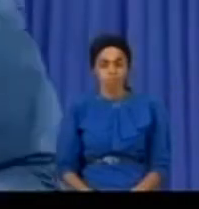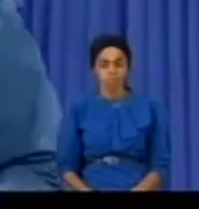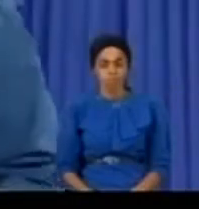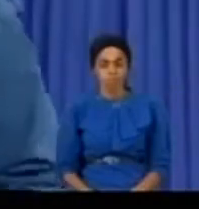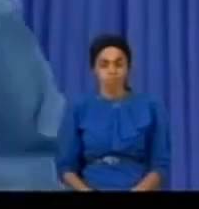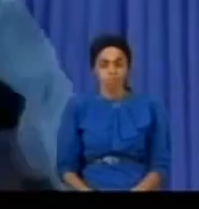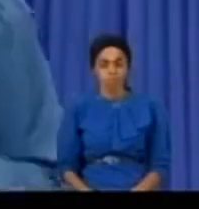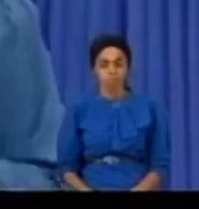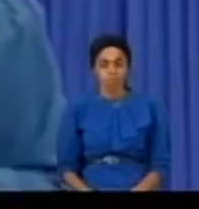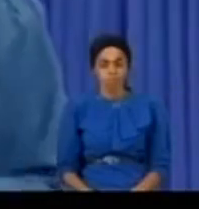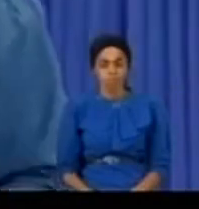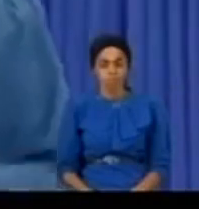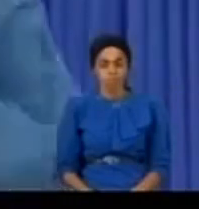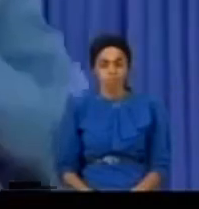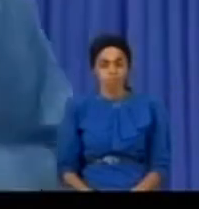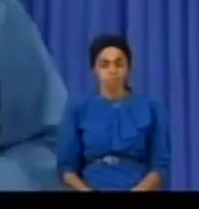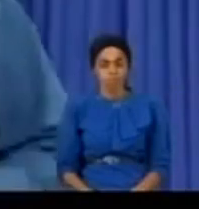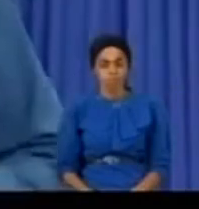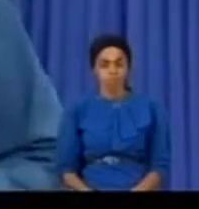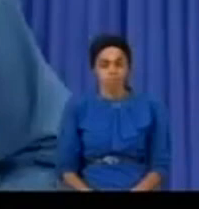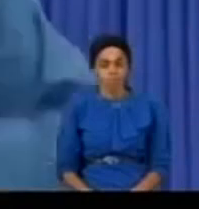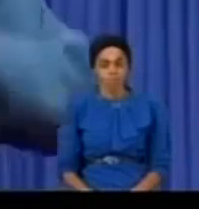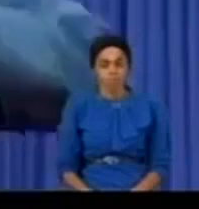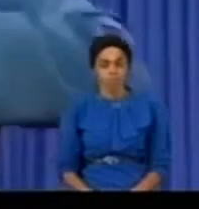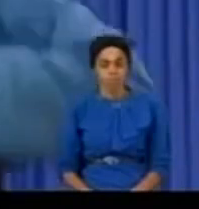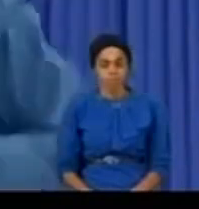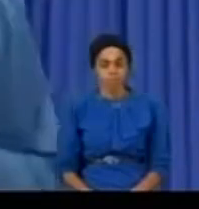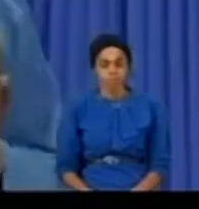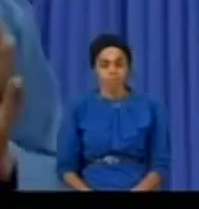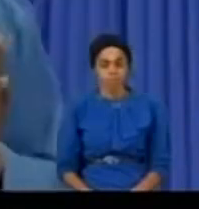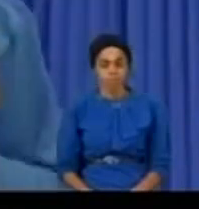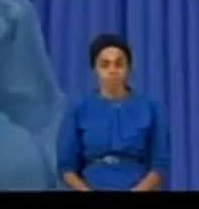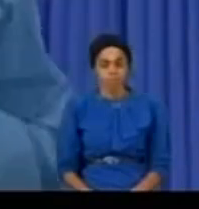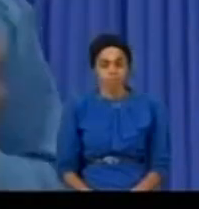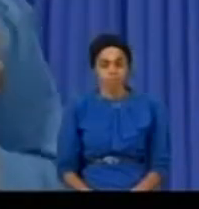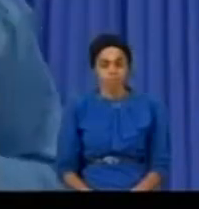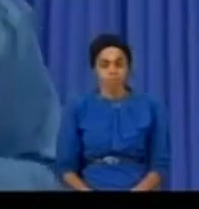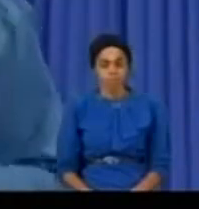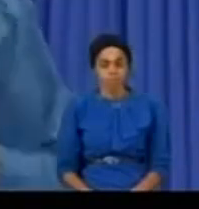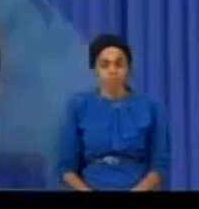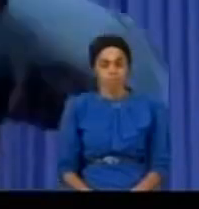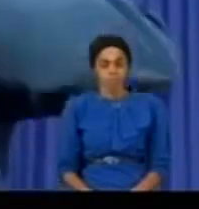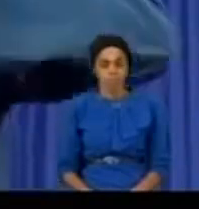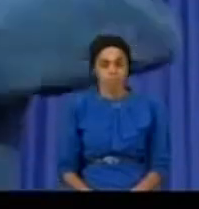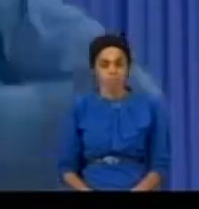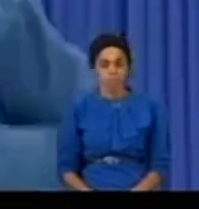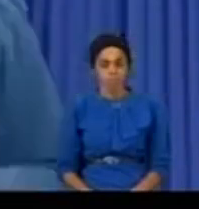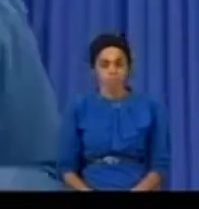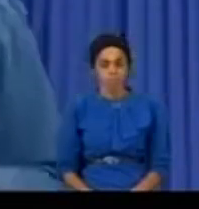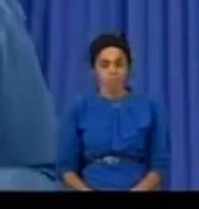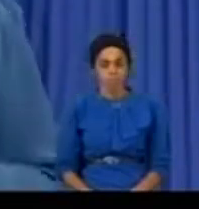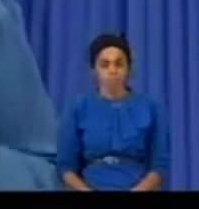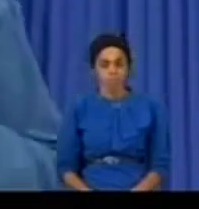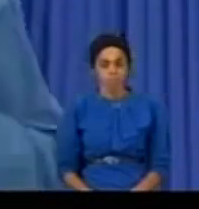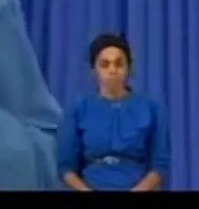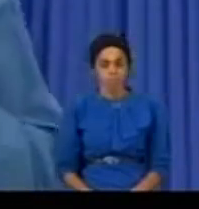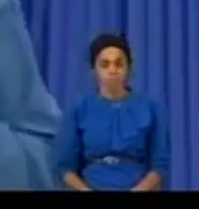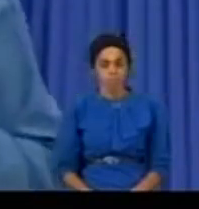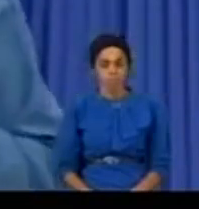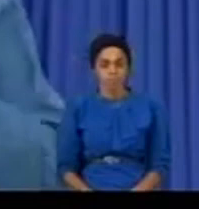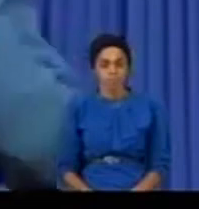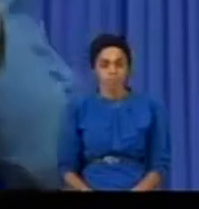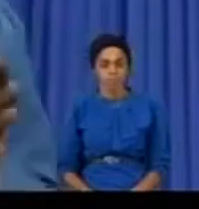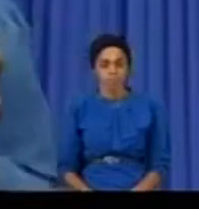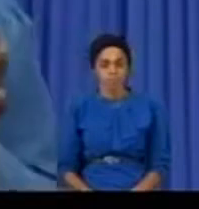wi pe won gbadura fun mi bi won se gbadura fun mi okan mi bale lati wa mo wa sun dada Olorun fun mi ni igbala re